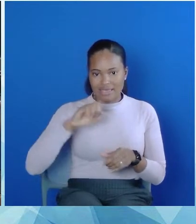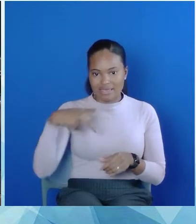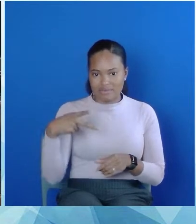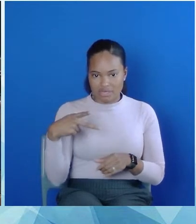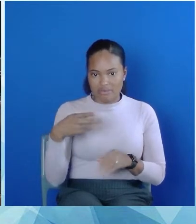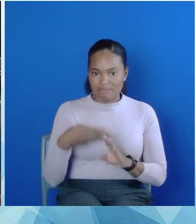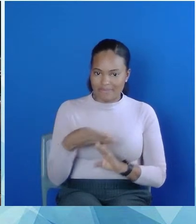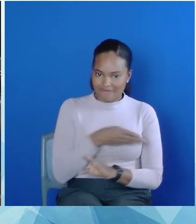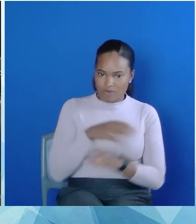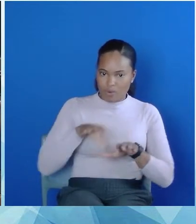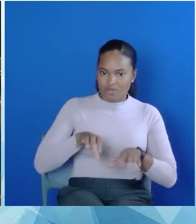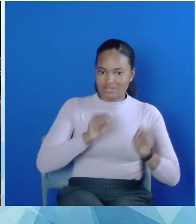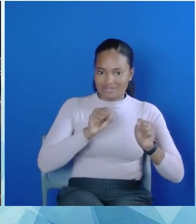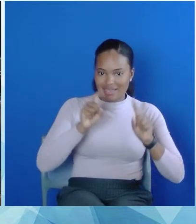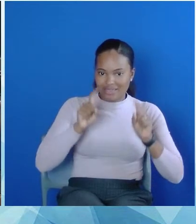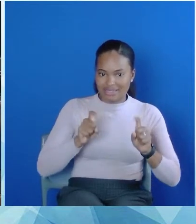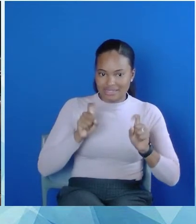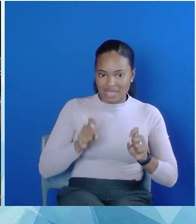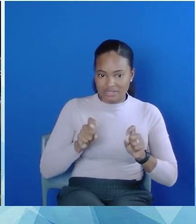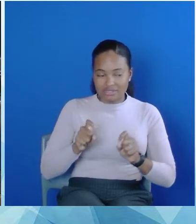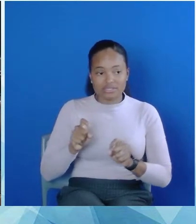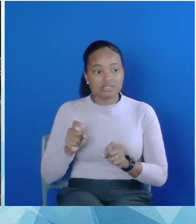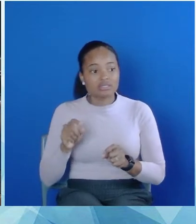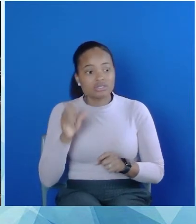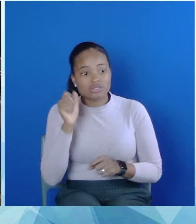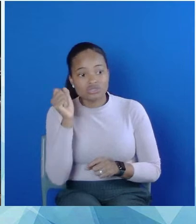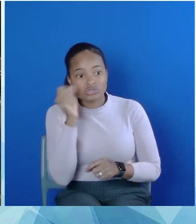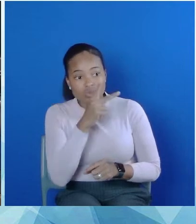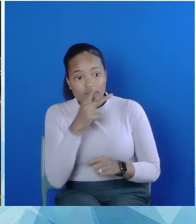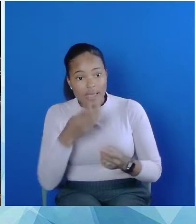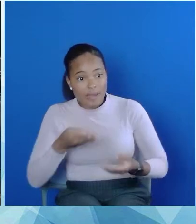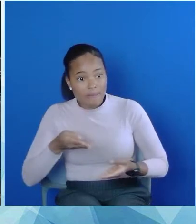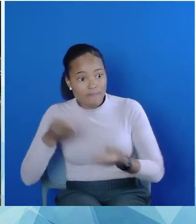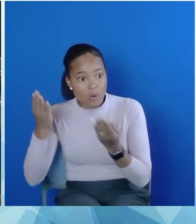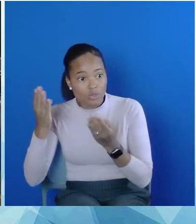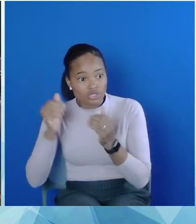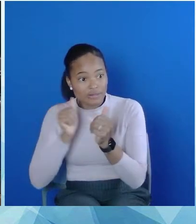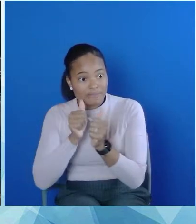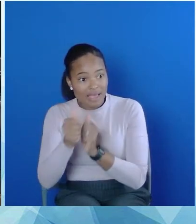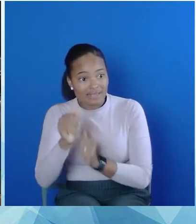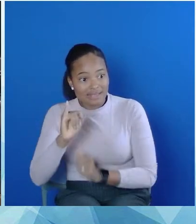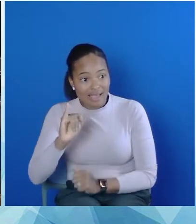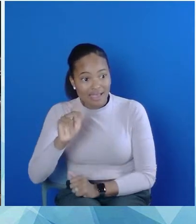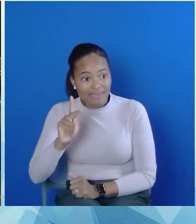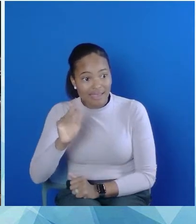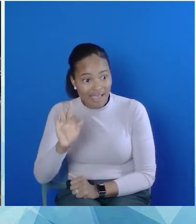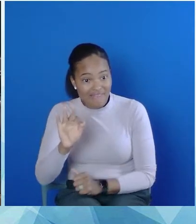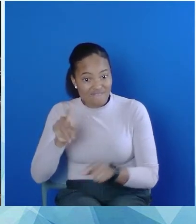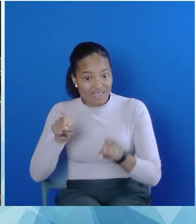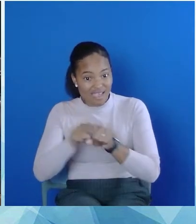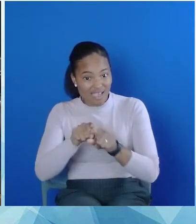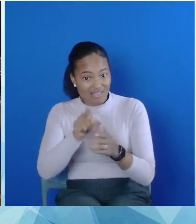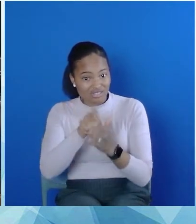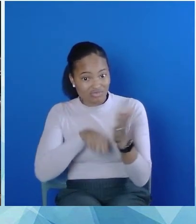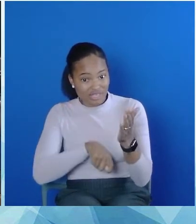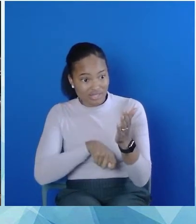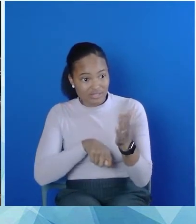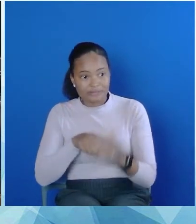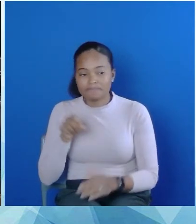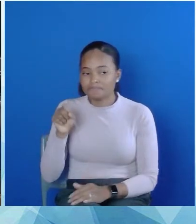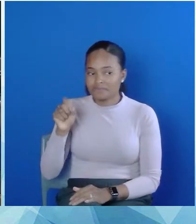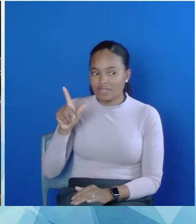Thank you. So do I have a motion to pass IKF as is? I so